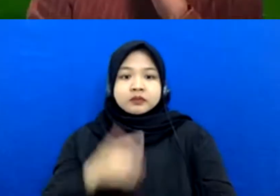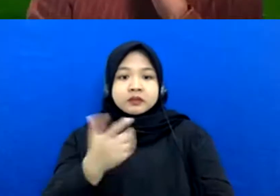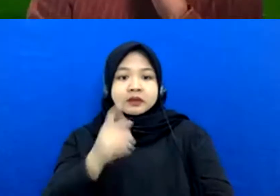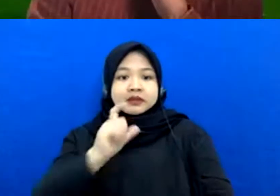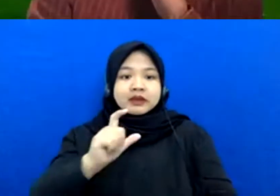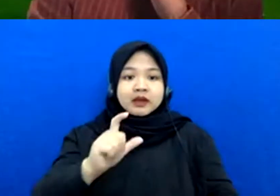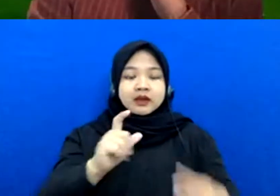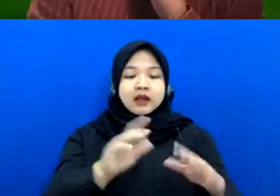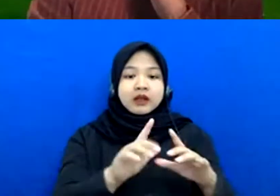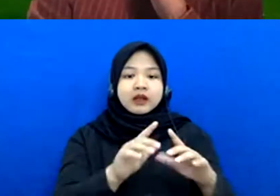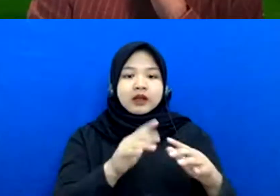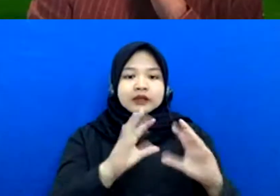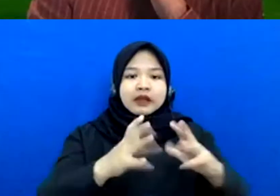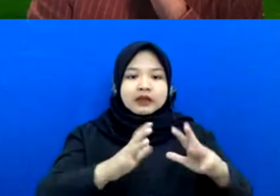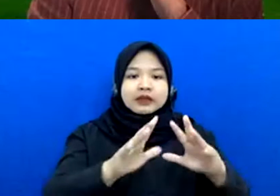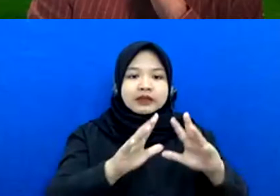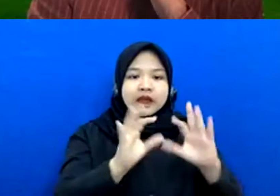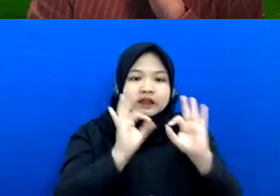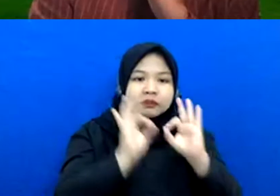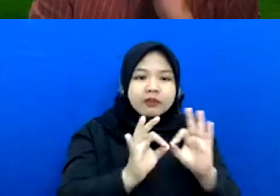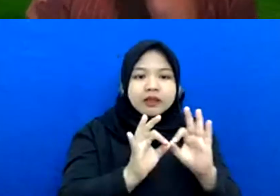the Cronbach alpha?